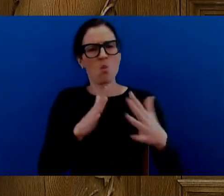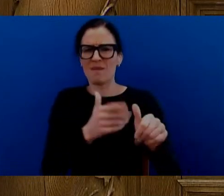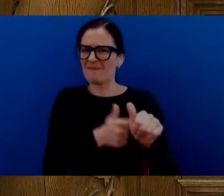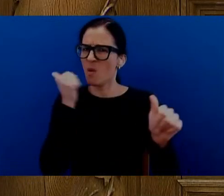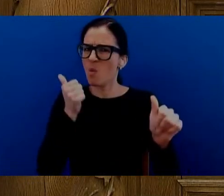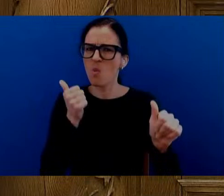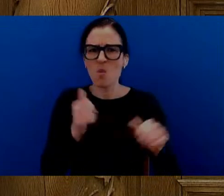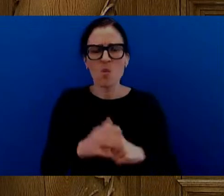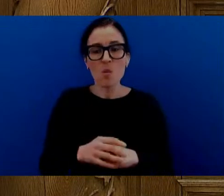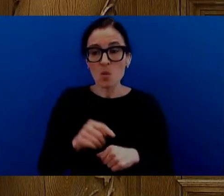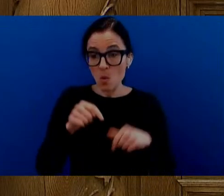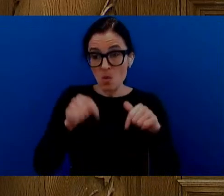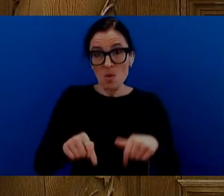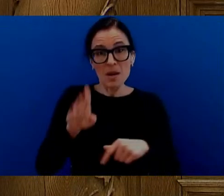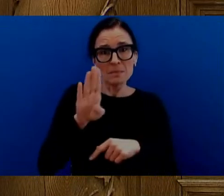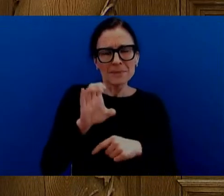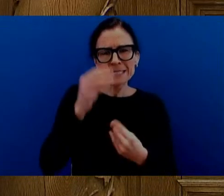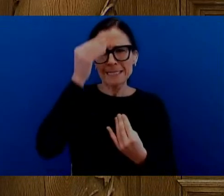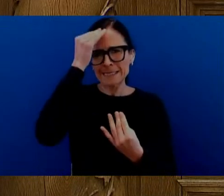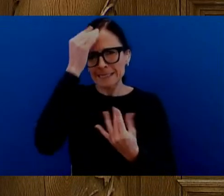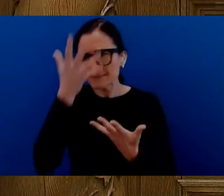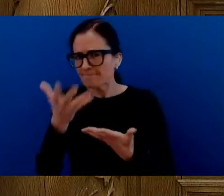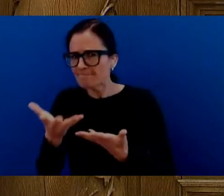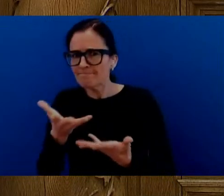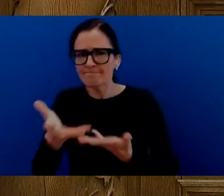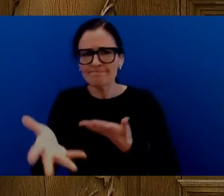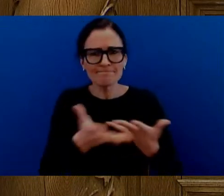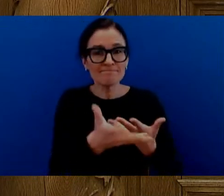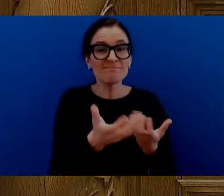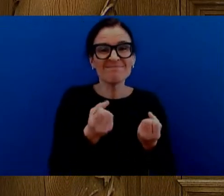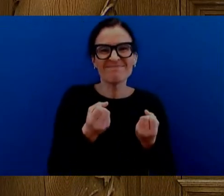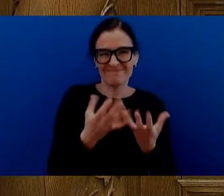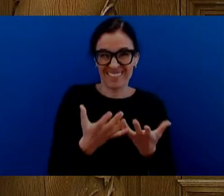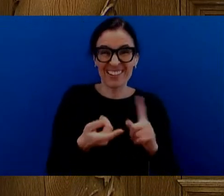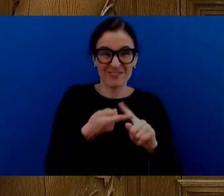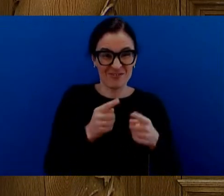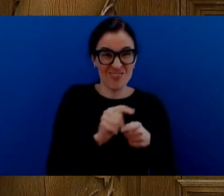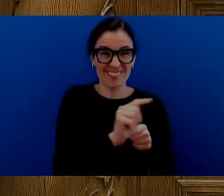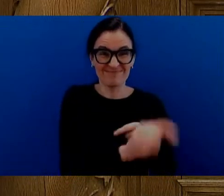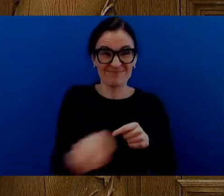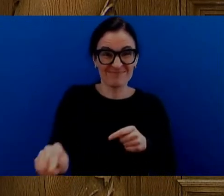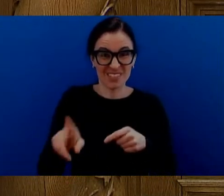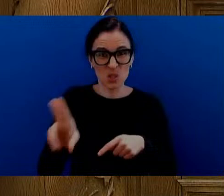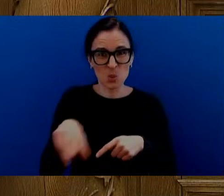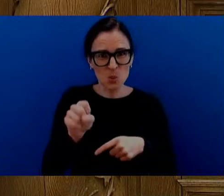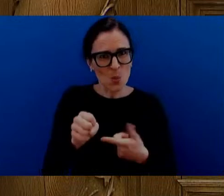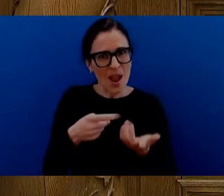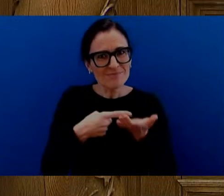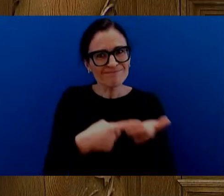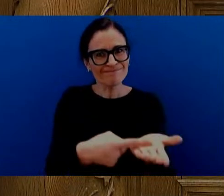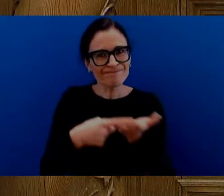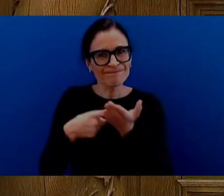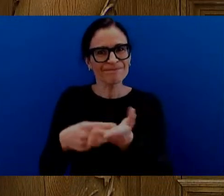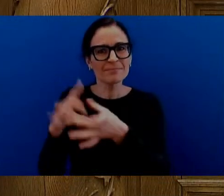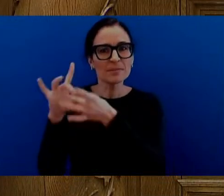the United States. A tariff war would be devastating to families on both sides of the